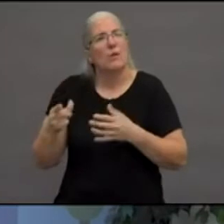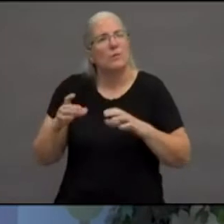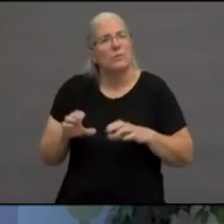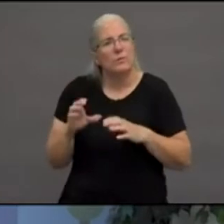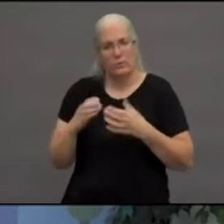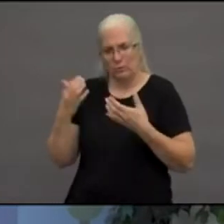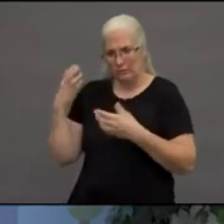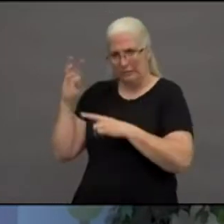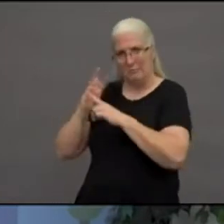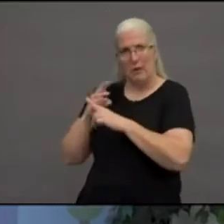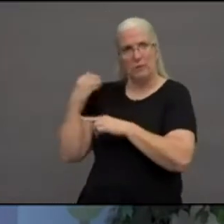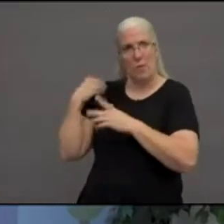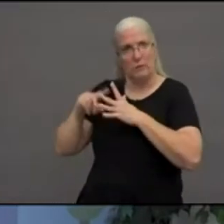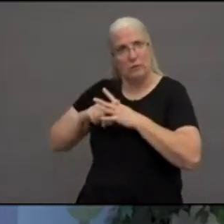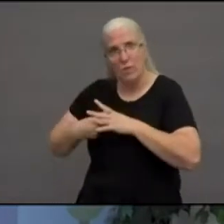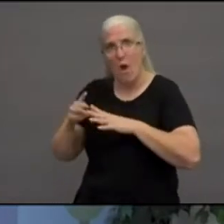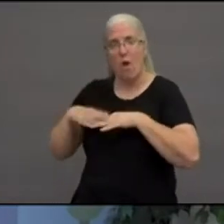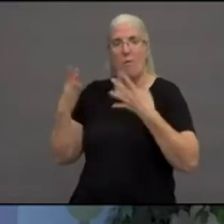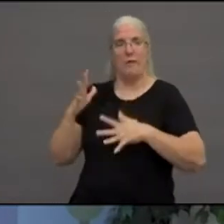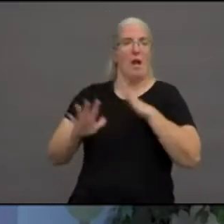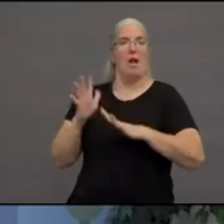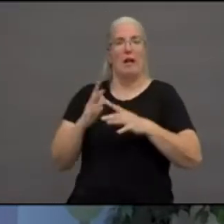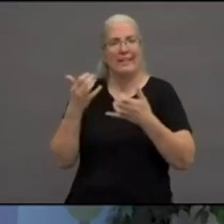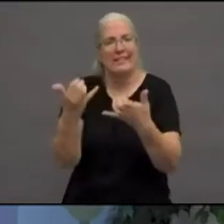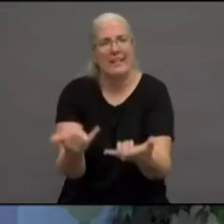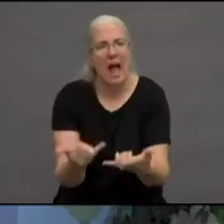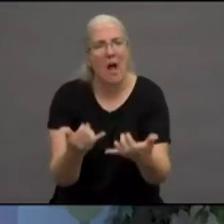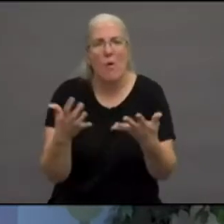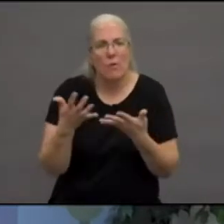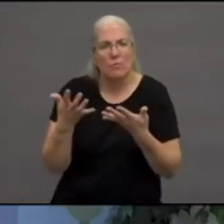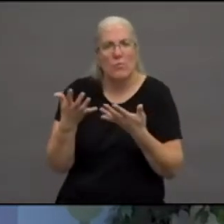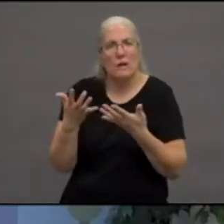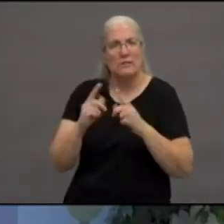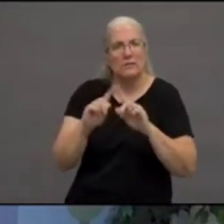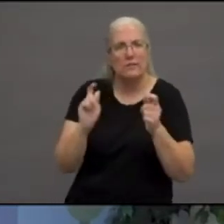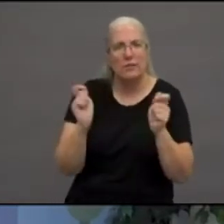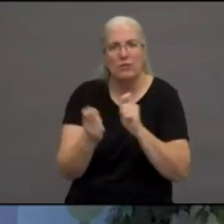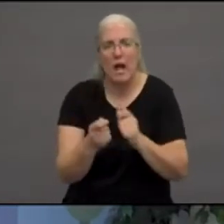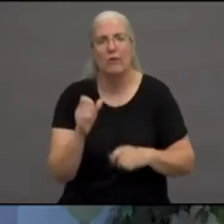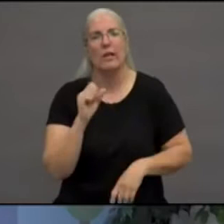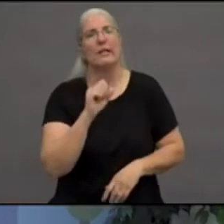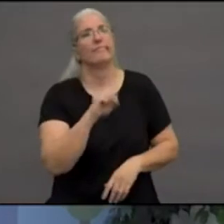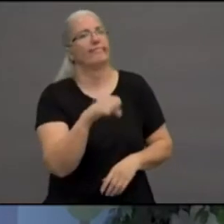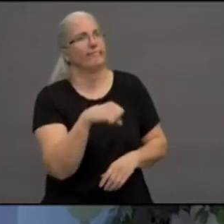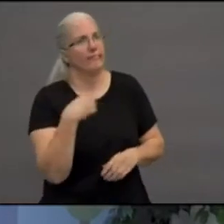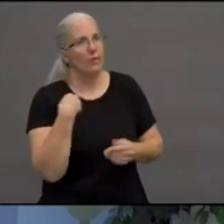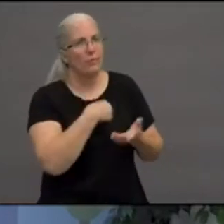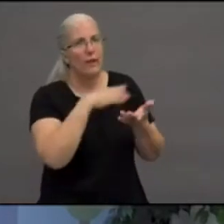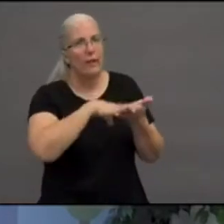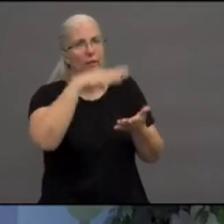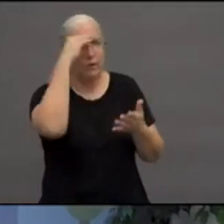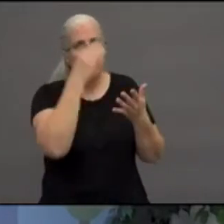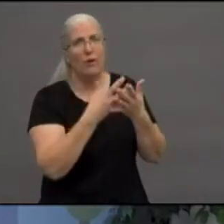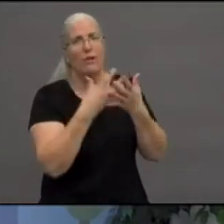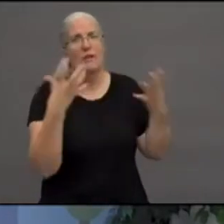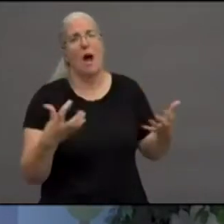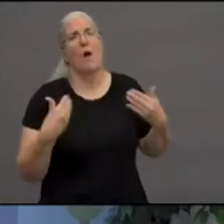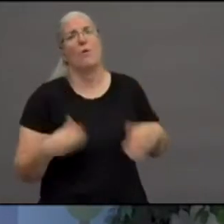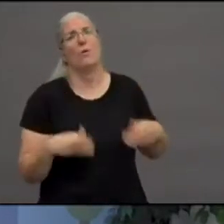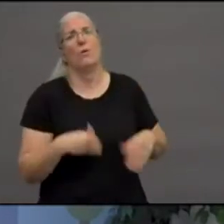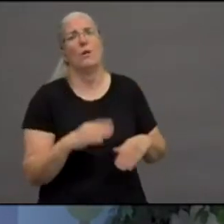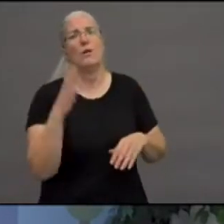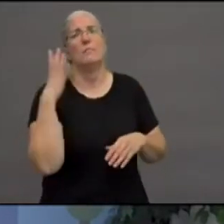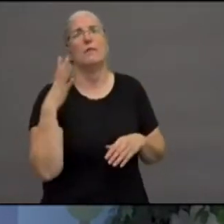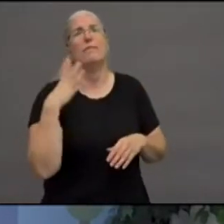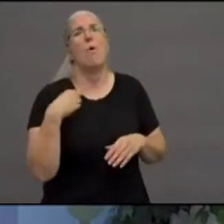we have learned a lot. Early on, we were very quick to put patients on ventilators, but we're